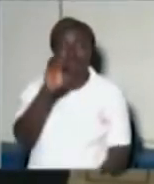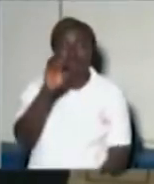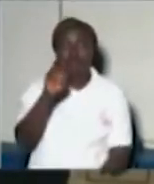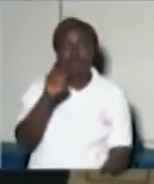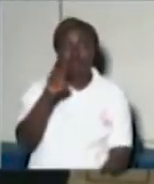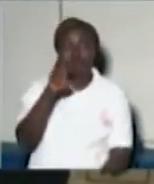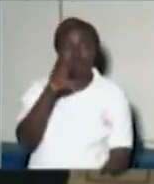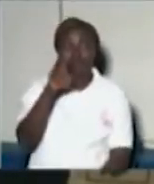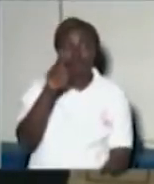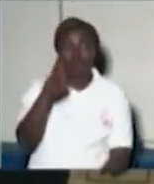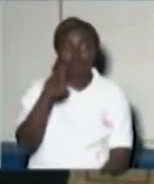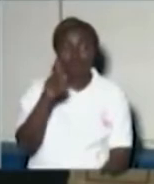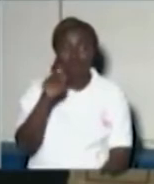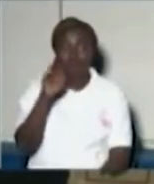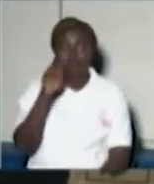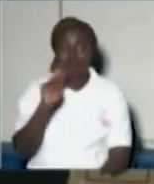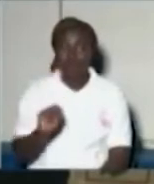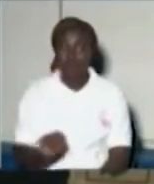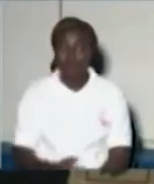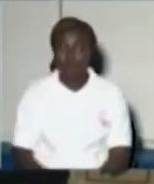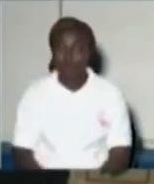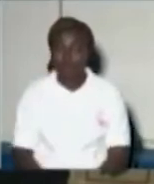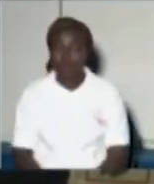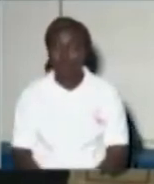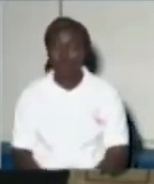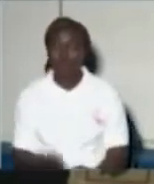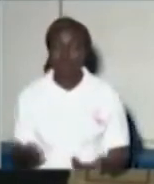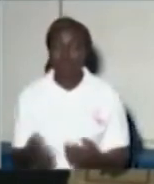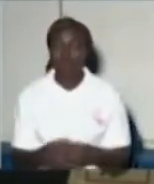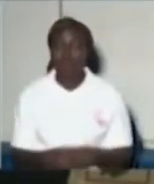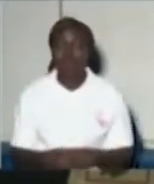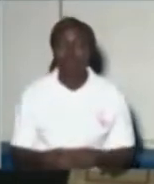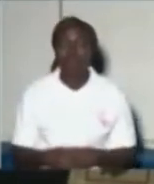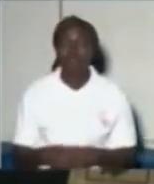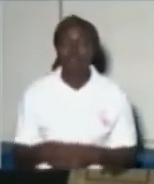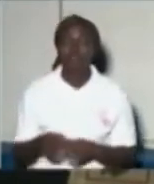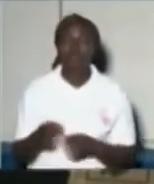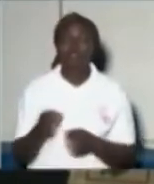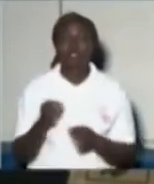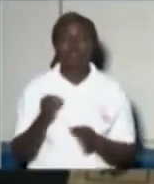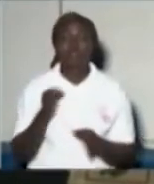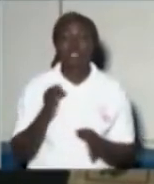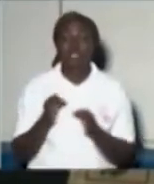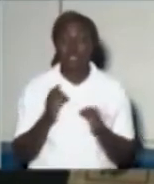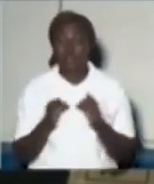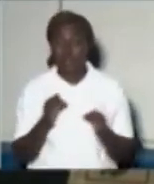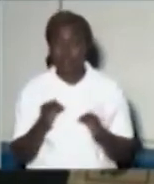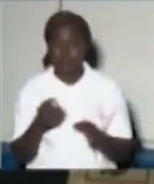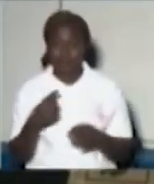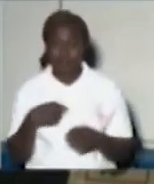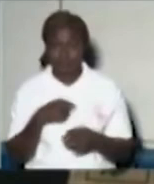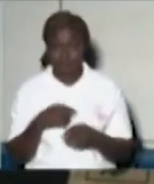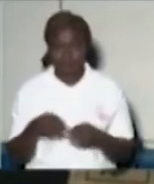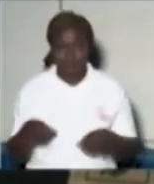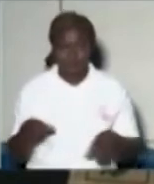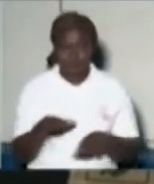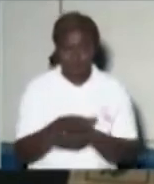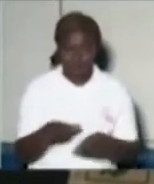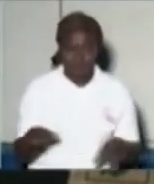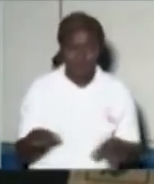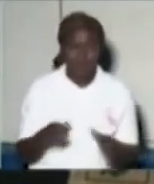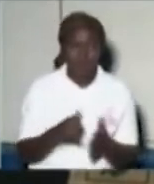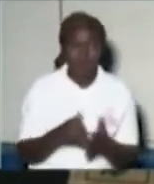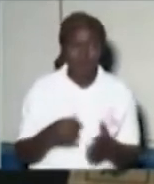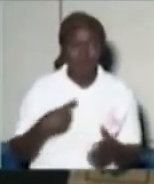excess money being gotten from the balance of the subsidy, is going to tackle a lot